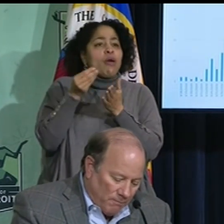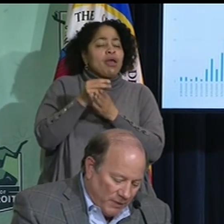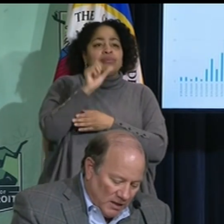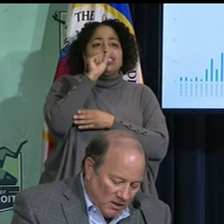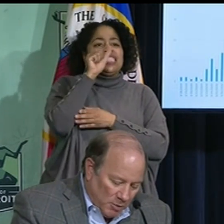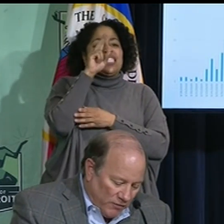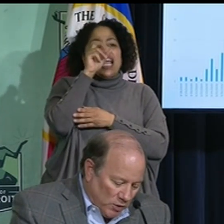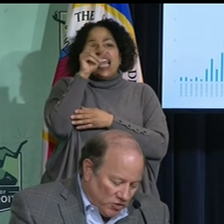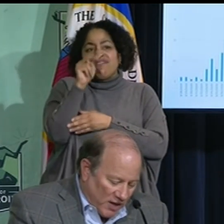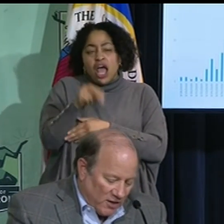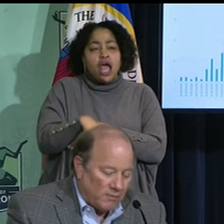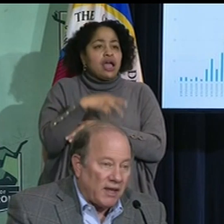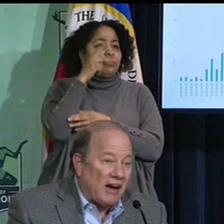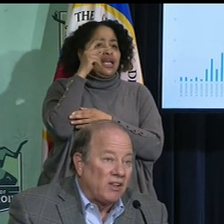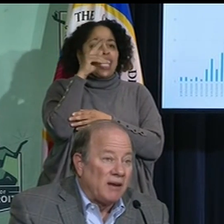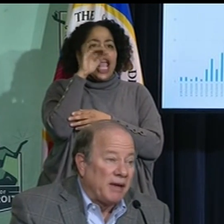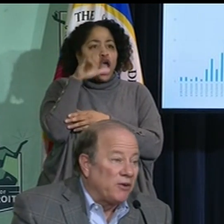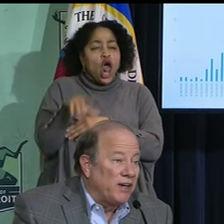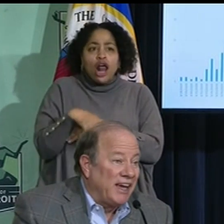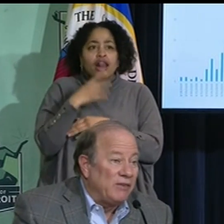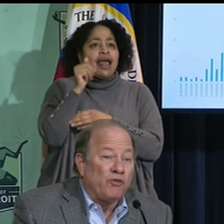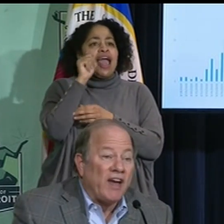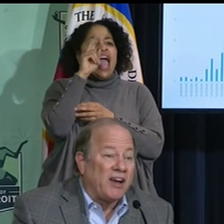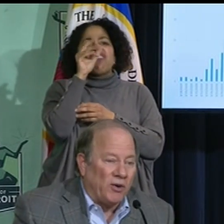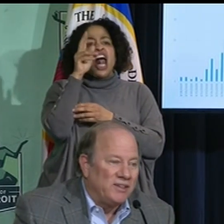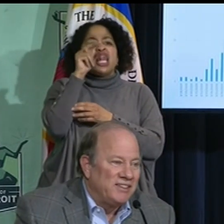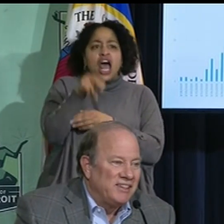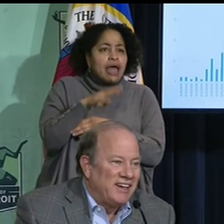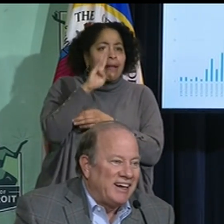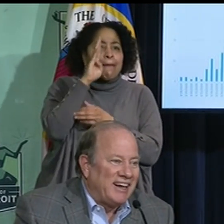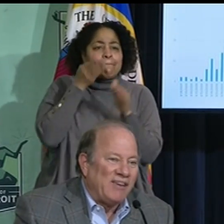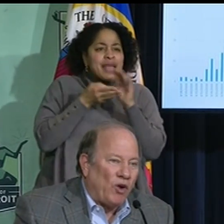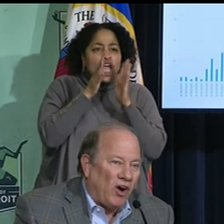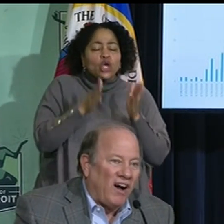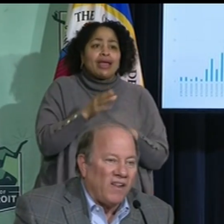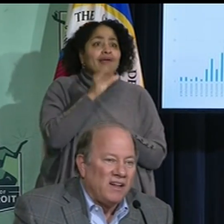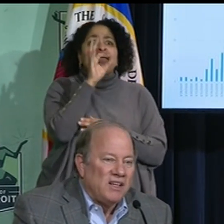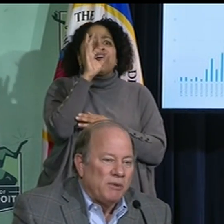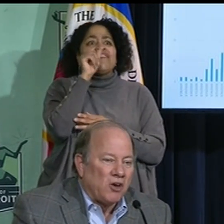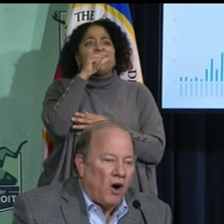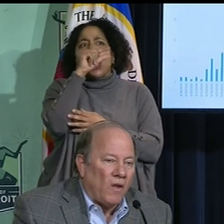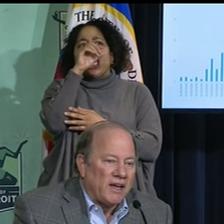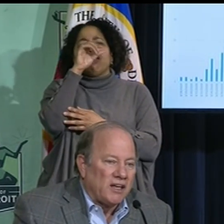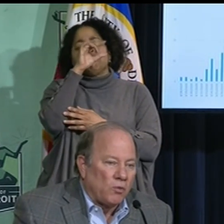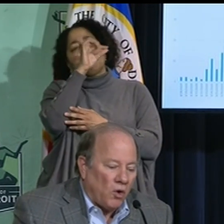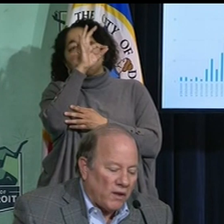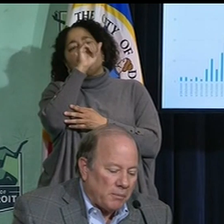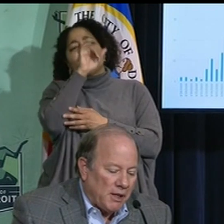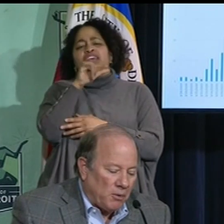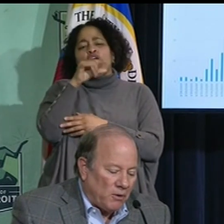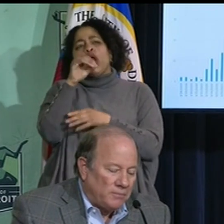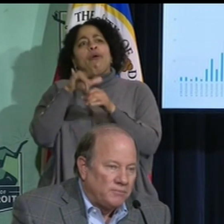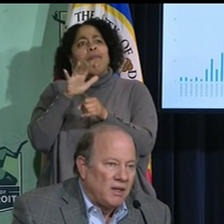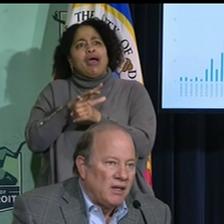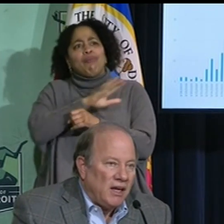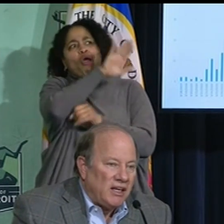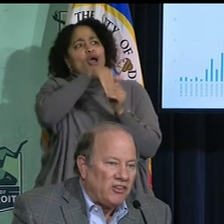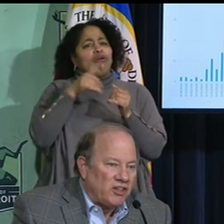Gold, Liberty Food Center, Avalon Bakery, and even Faygo. Have all been calling and enrolling